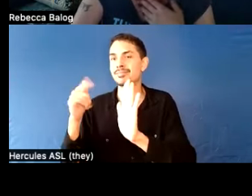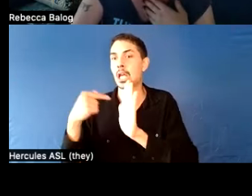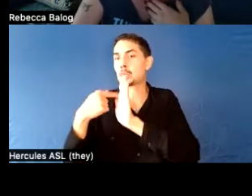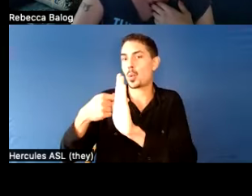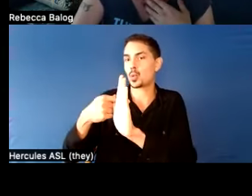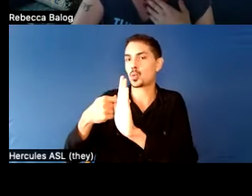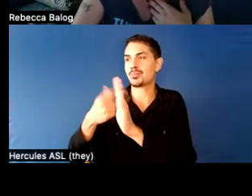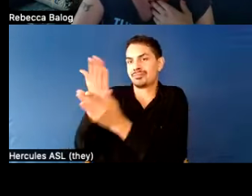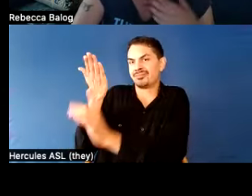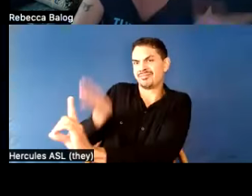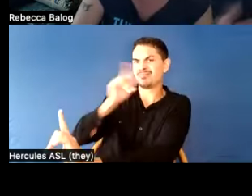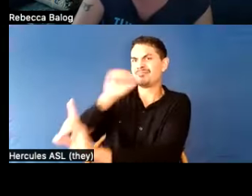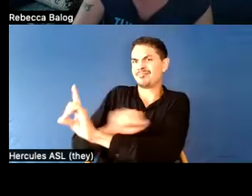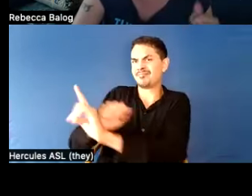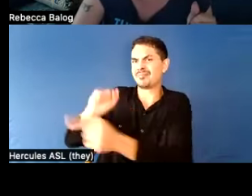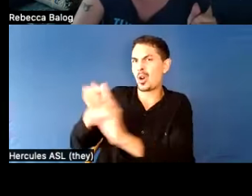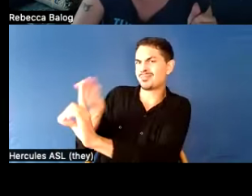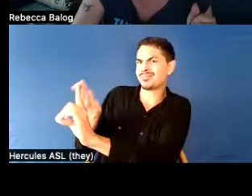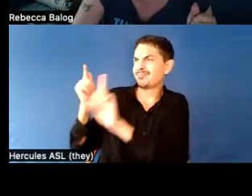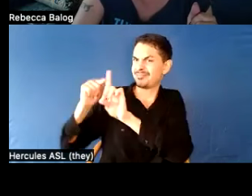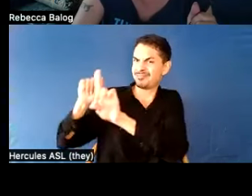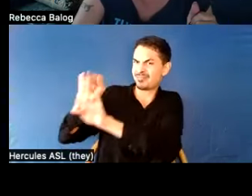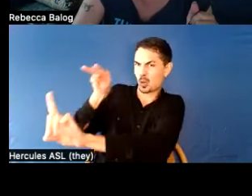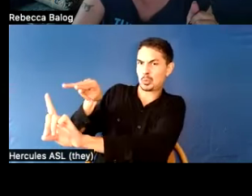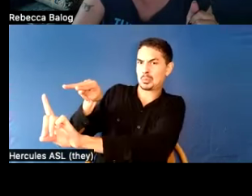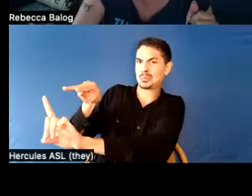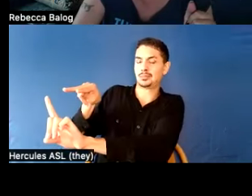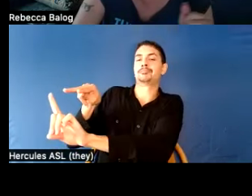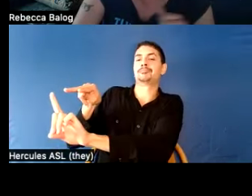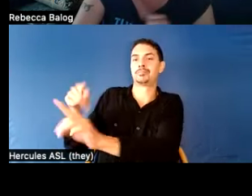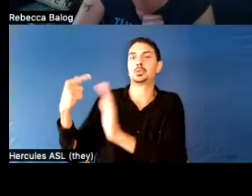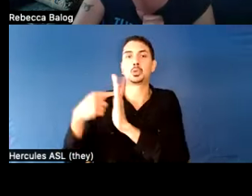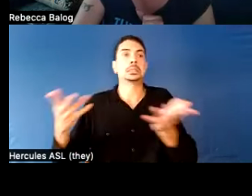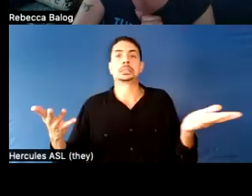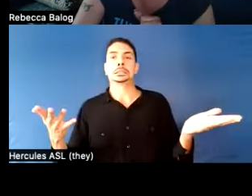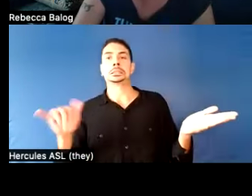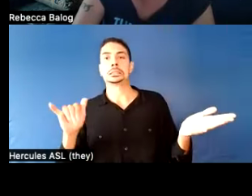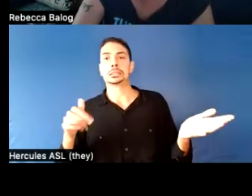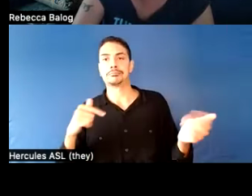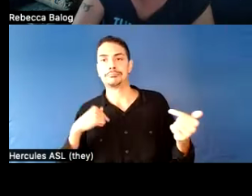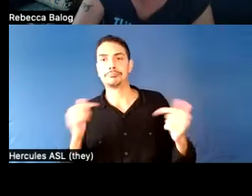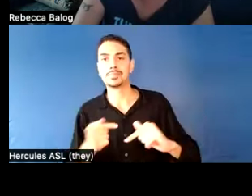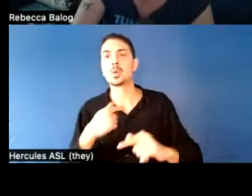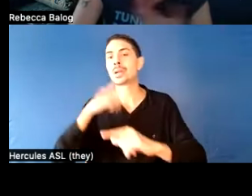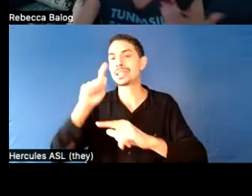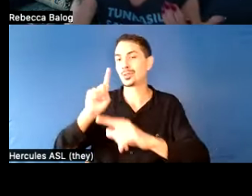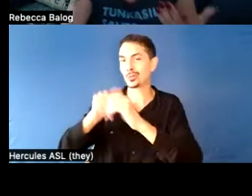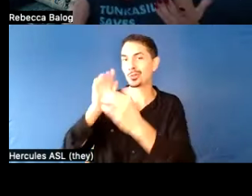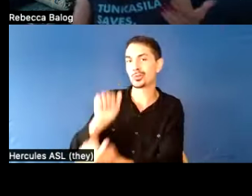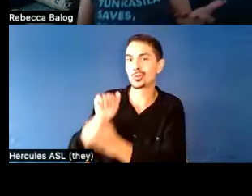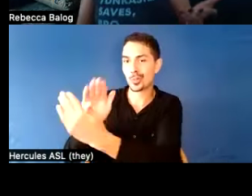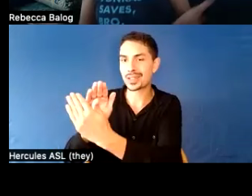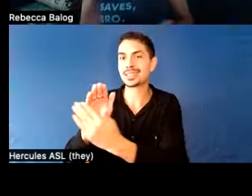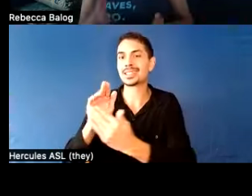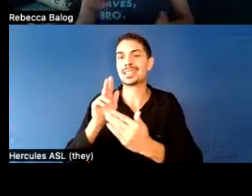and girl perpetrators, we are not addressing the ones that are targeting men and boys. Very true. It's all about equity. We